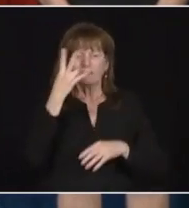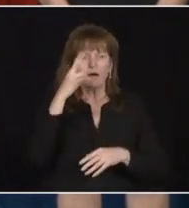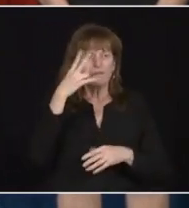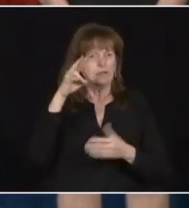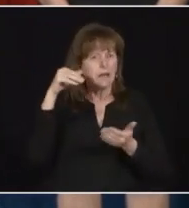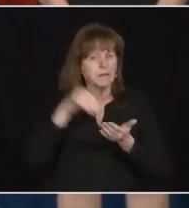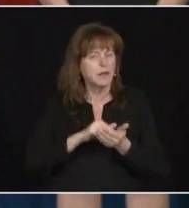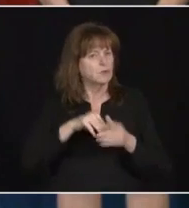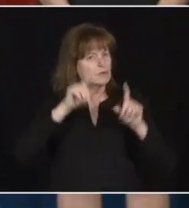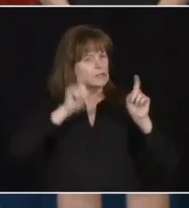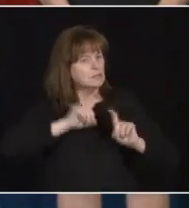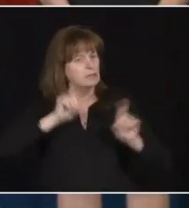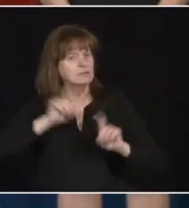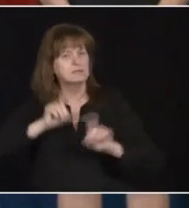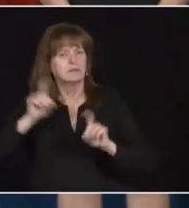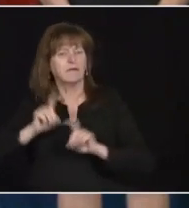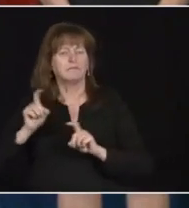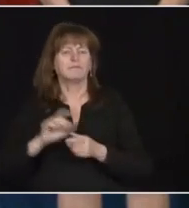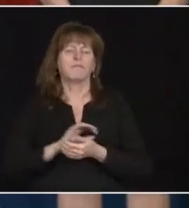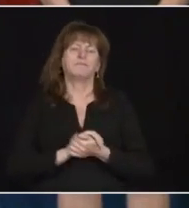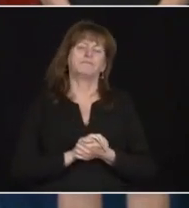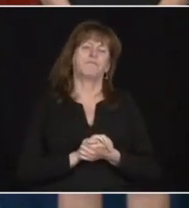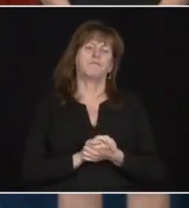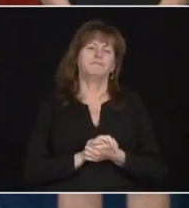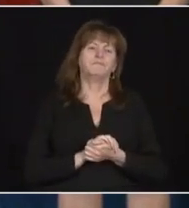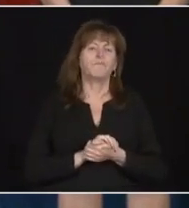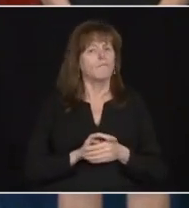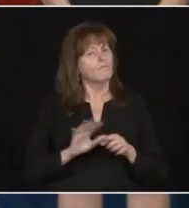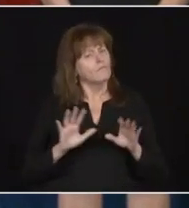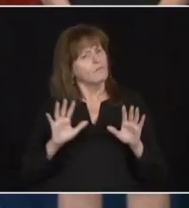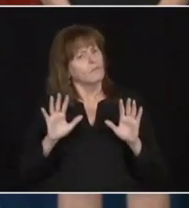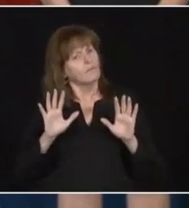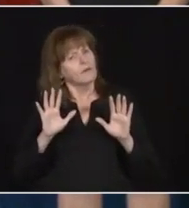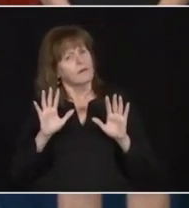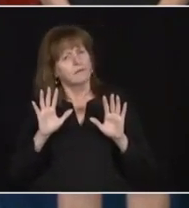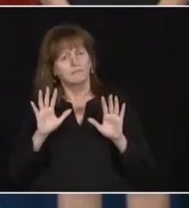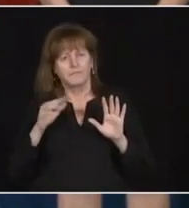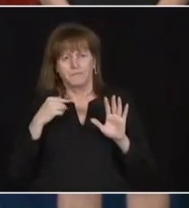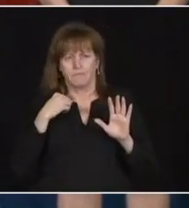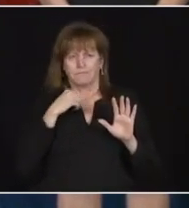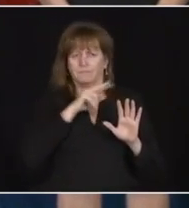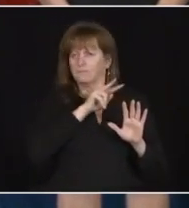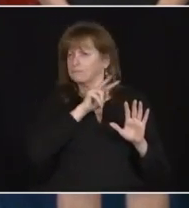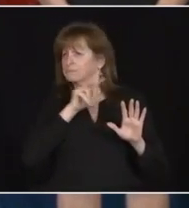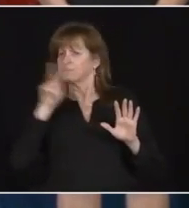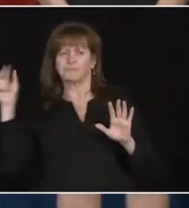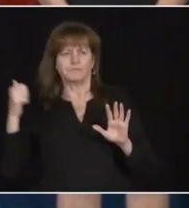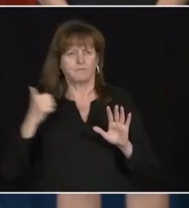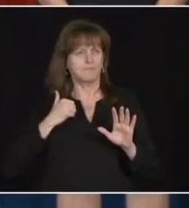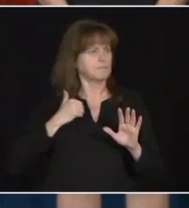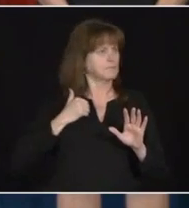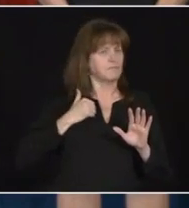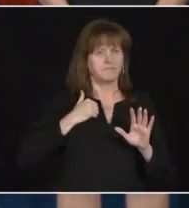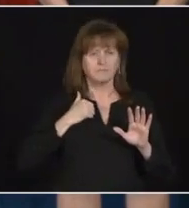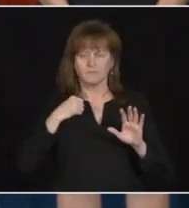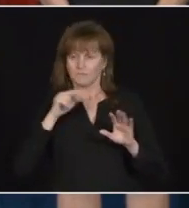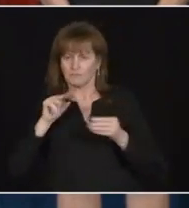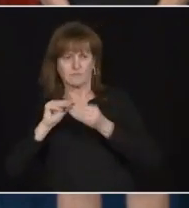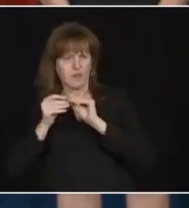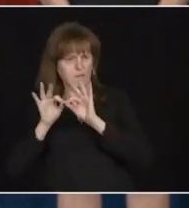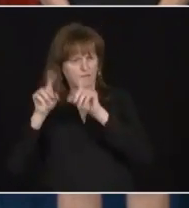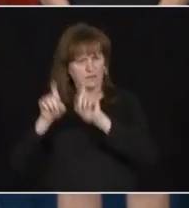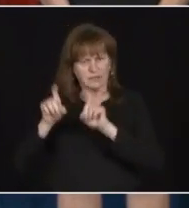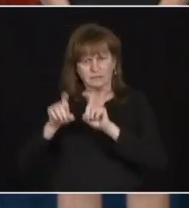day. The good news is we're leading the country in daily testing volumes, both in total